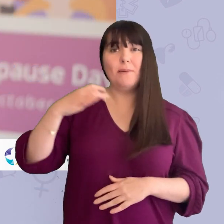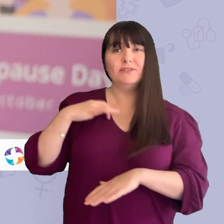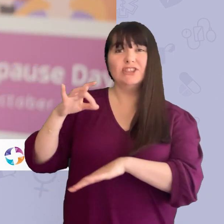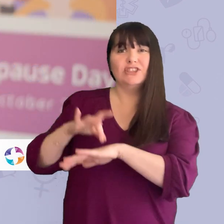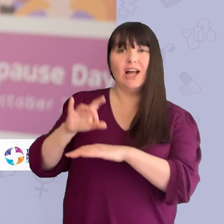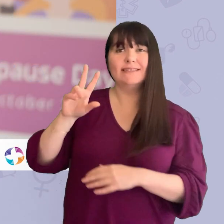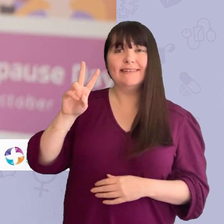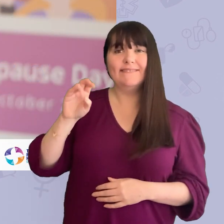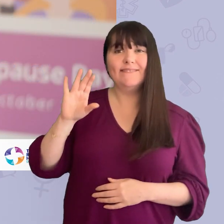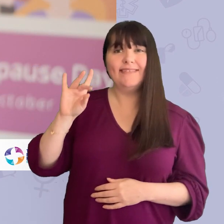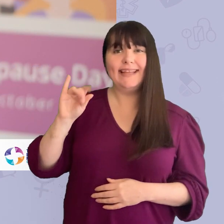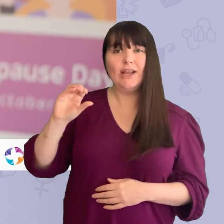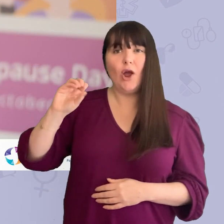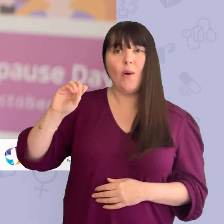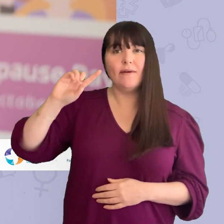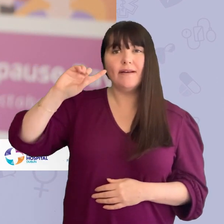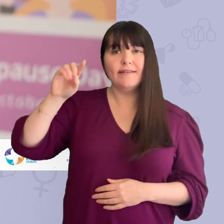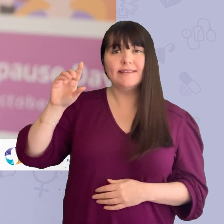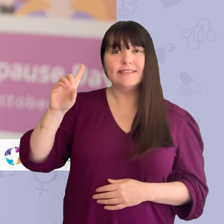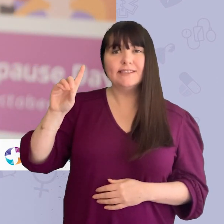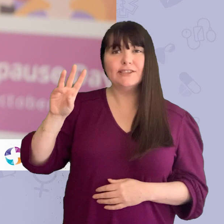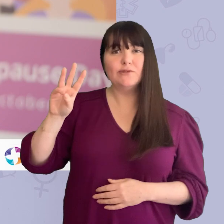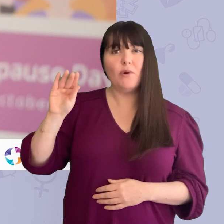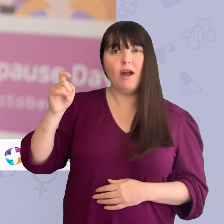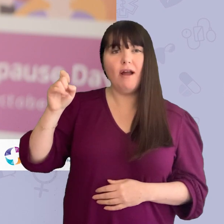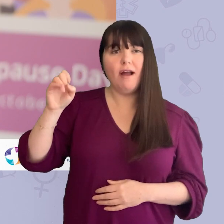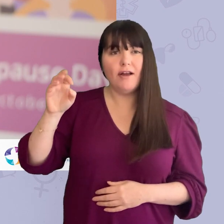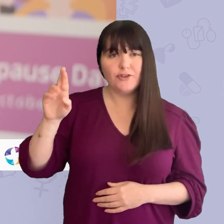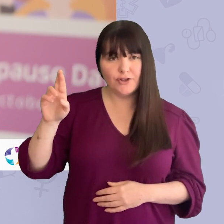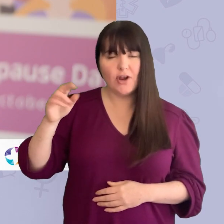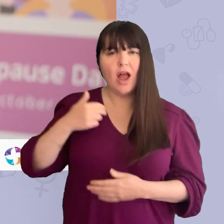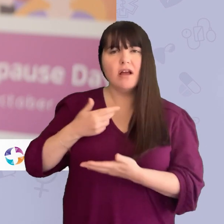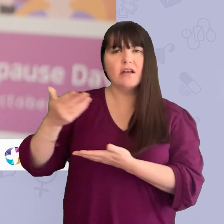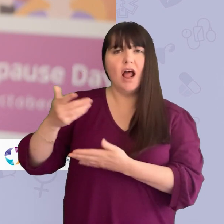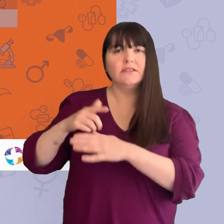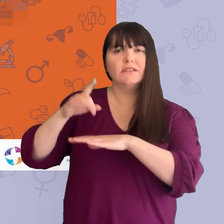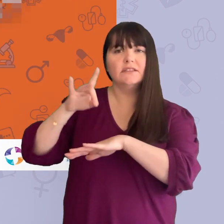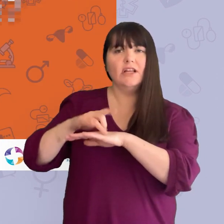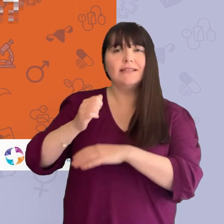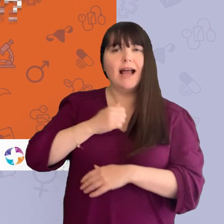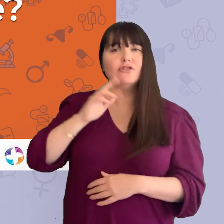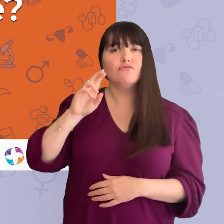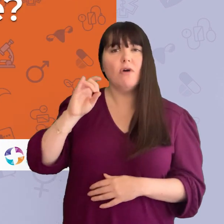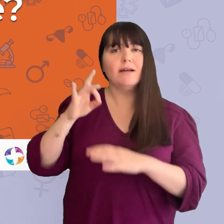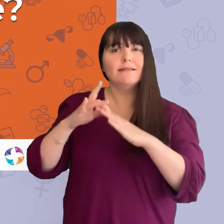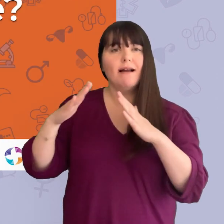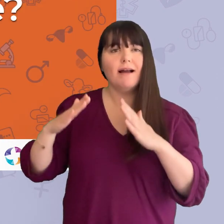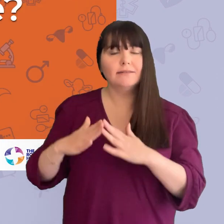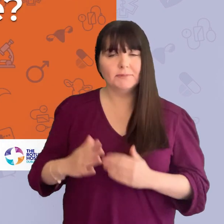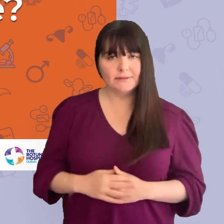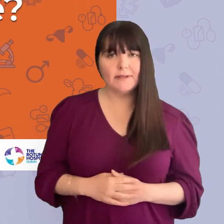Hi, I'm Dr. Vicky O'Dwyer. I'm a consultant obstetrician and gynaecologist at the Rotunda Hospital.